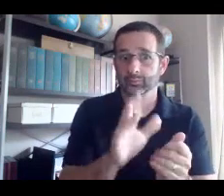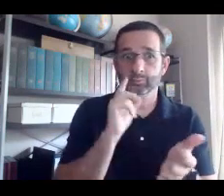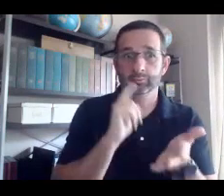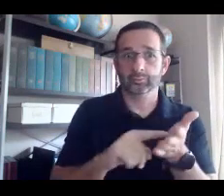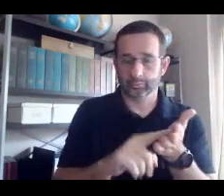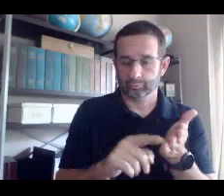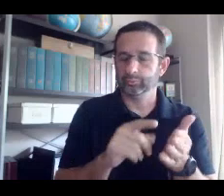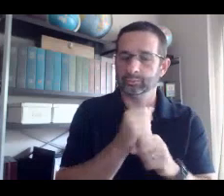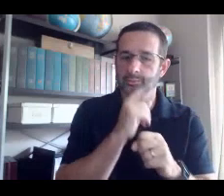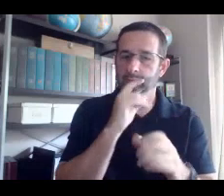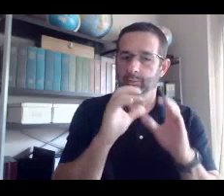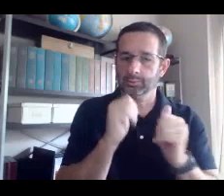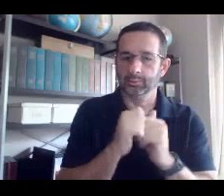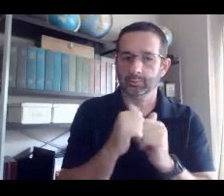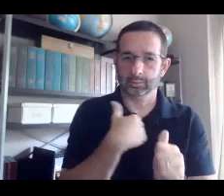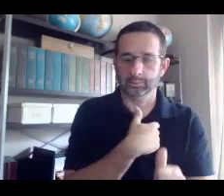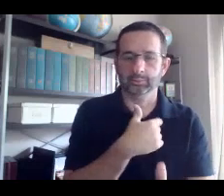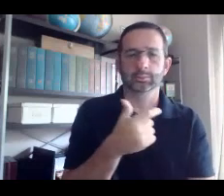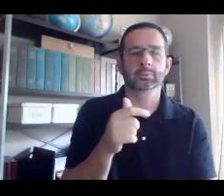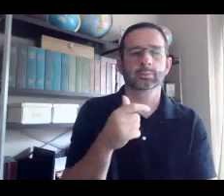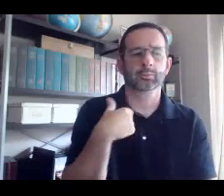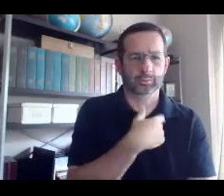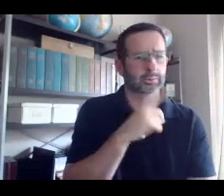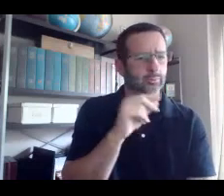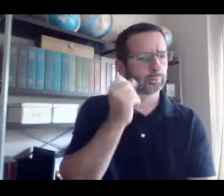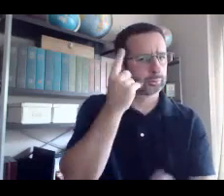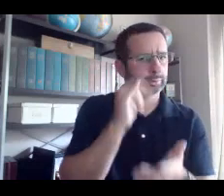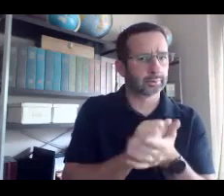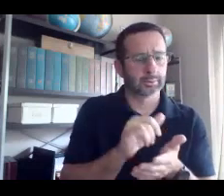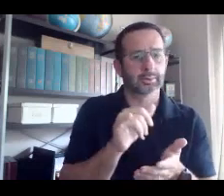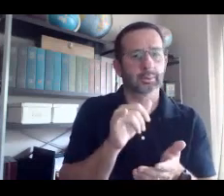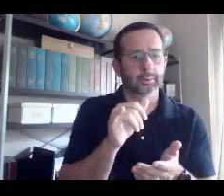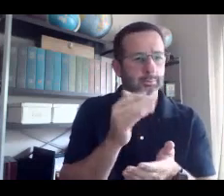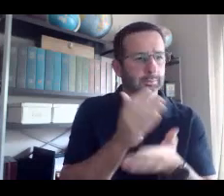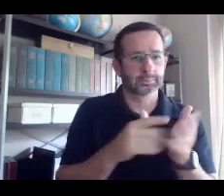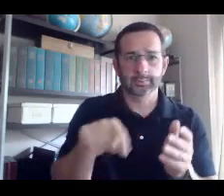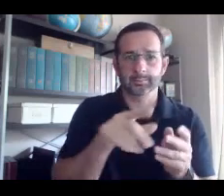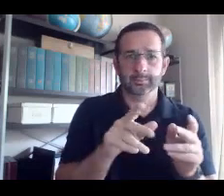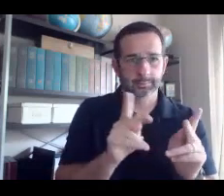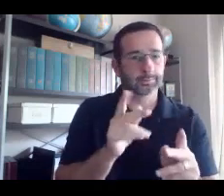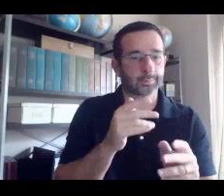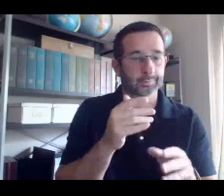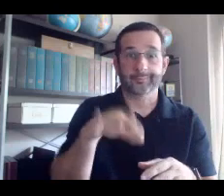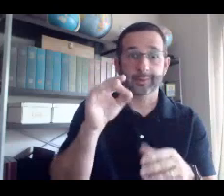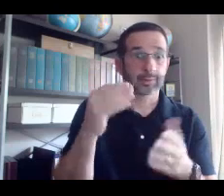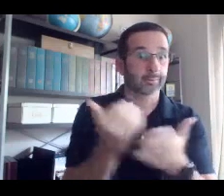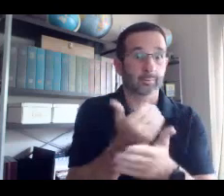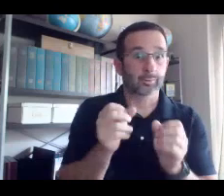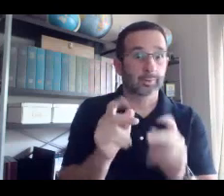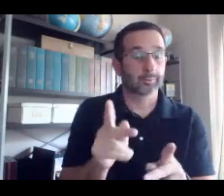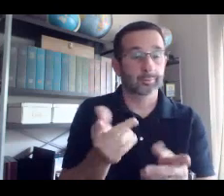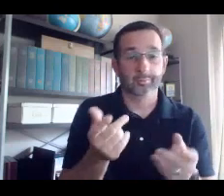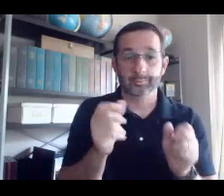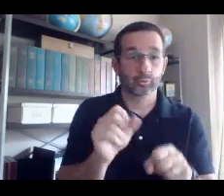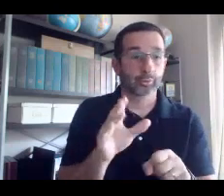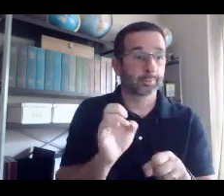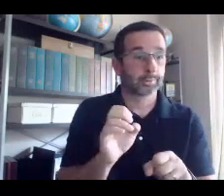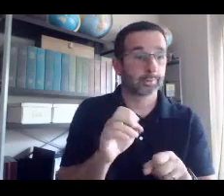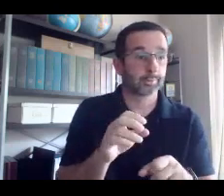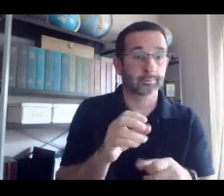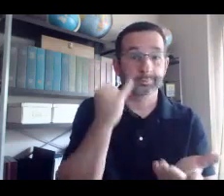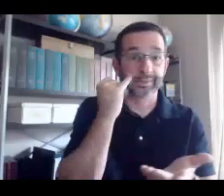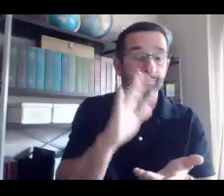service changes. So if there's any changes with your research, communicate that with us. We do understand that sometimes